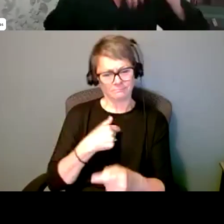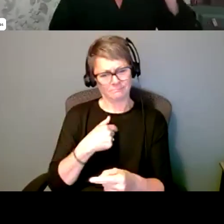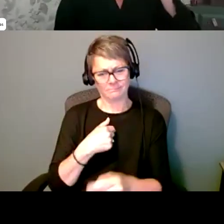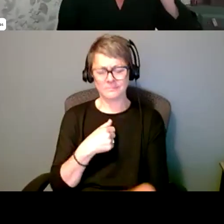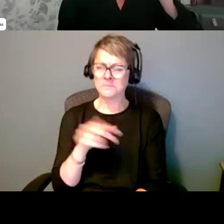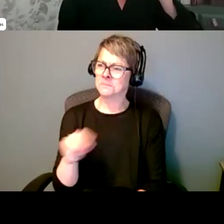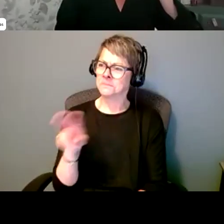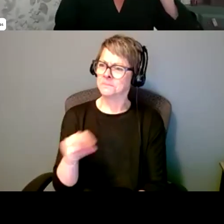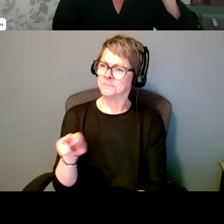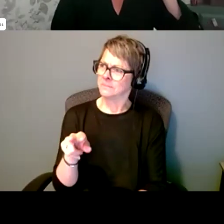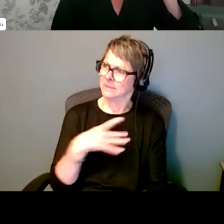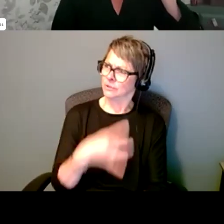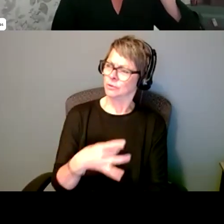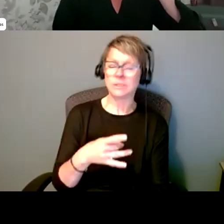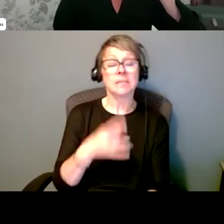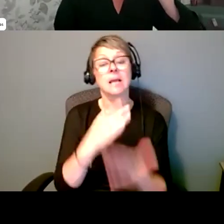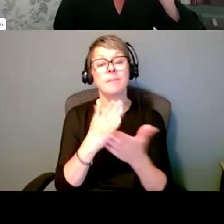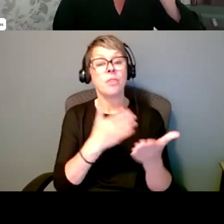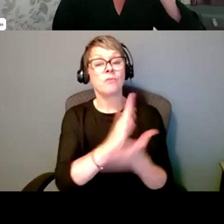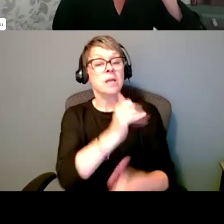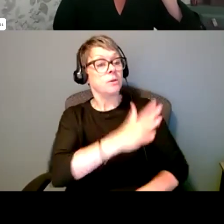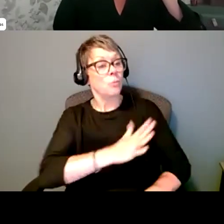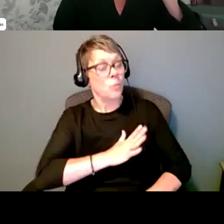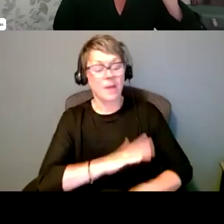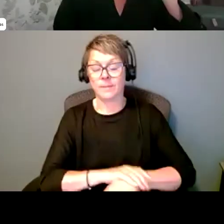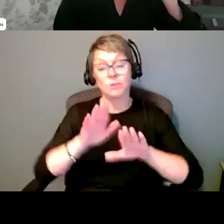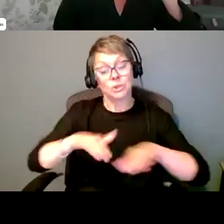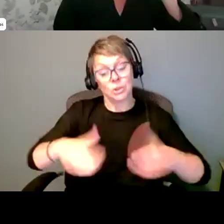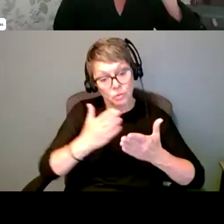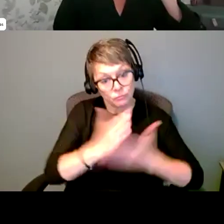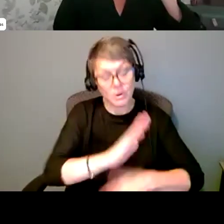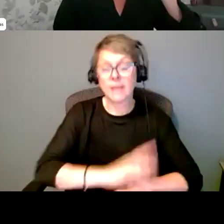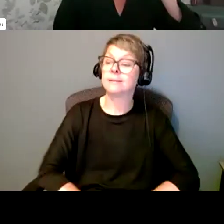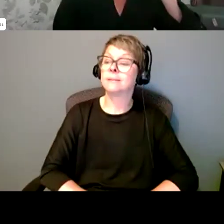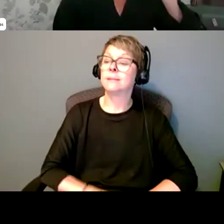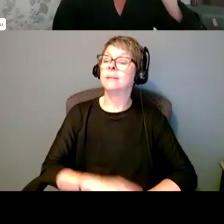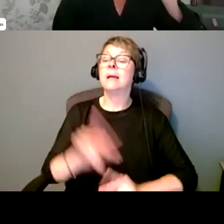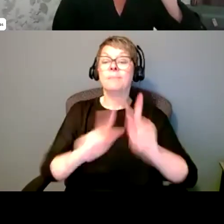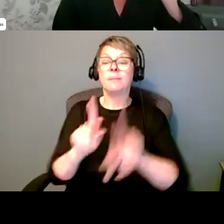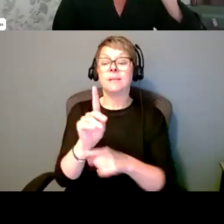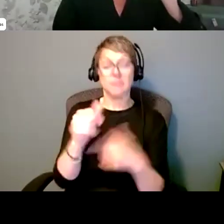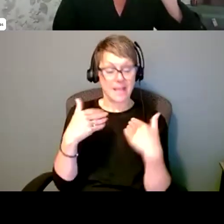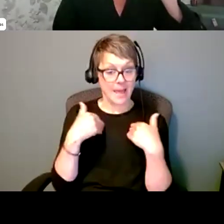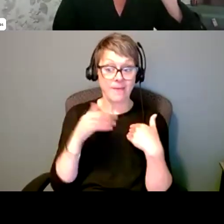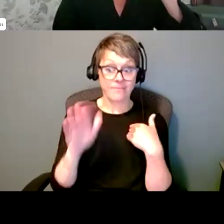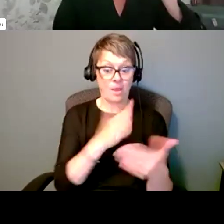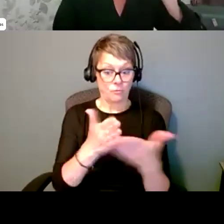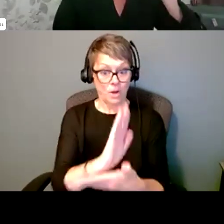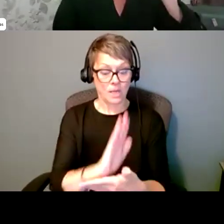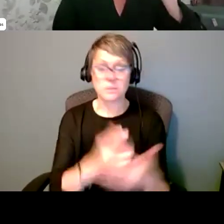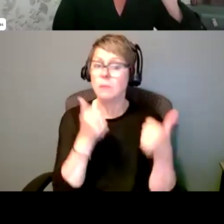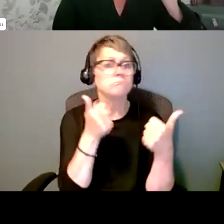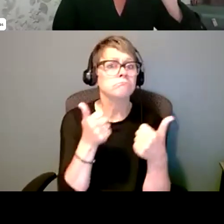that we talked about the rights of women, and we talked about the rights of children, and we talked about the rights of persons with disability, and all of these are good things, and all of them